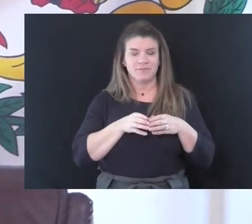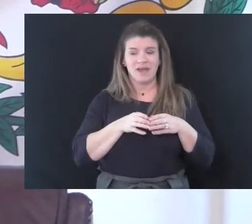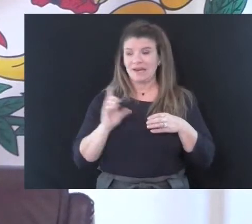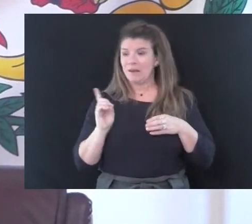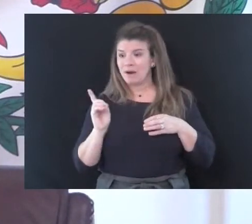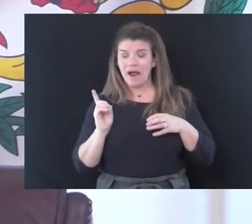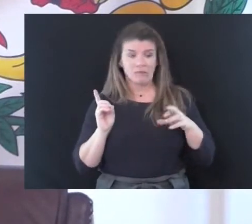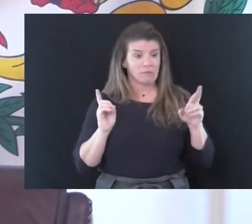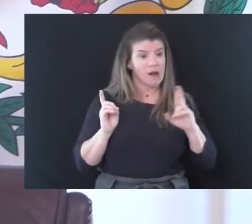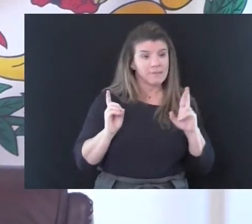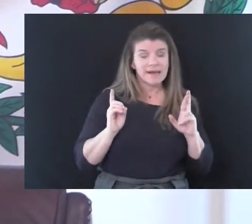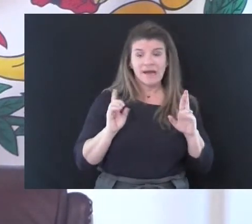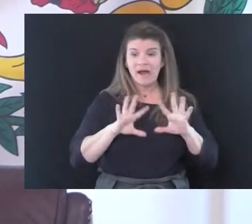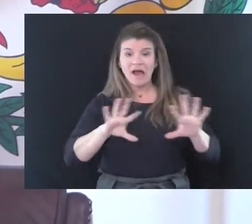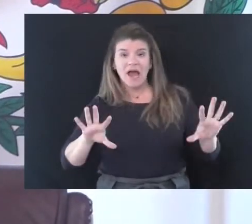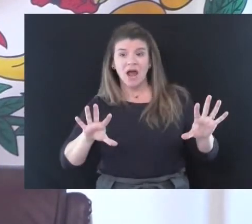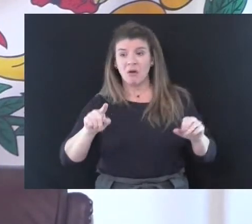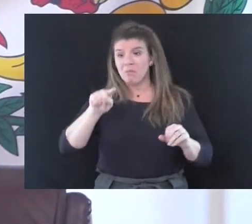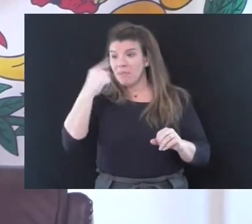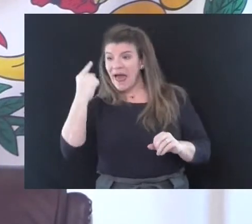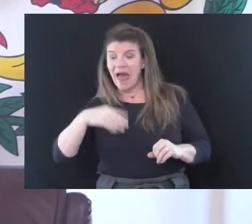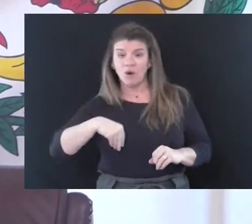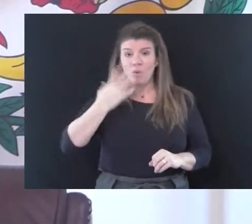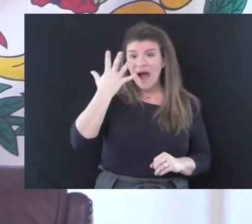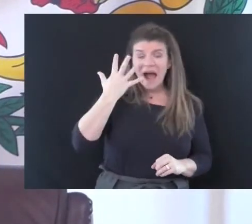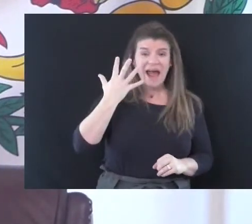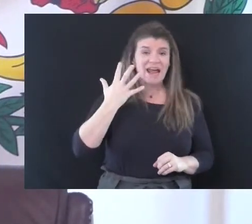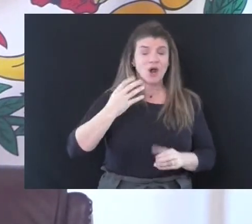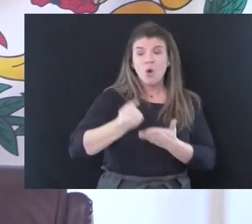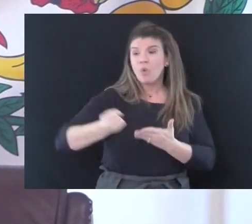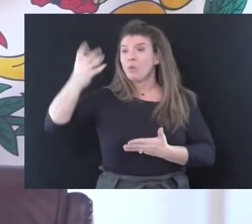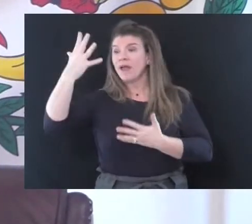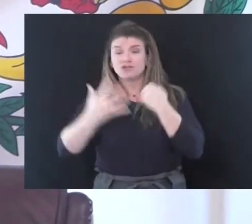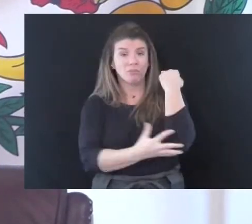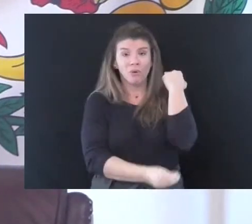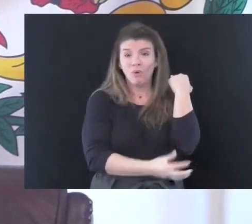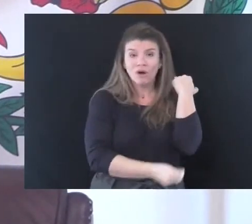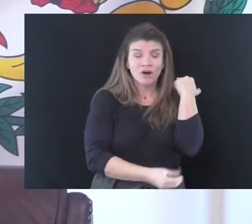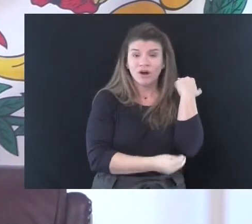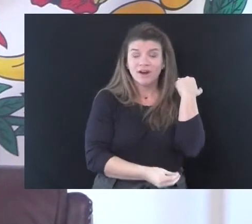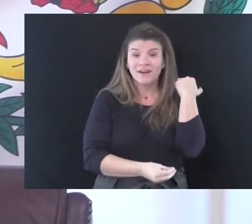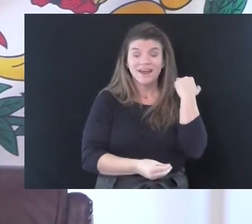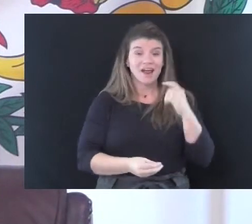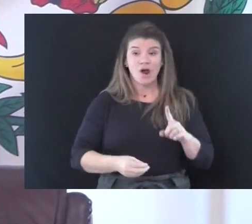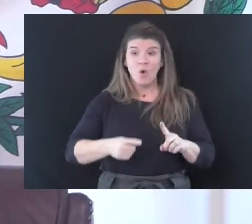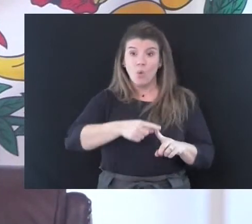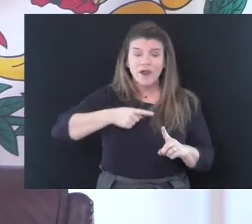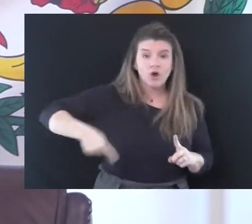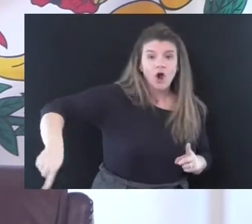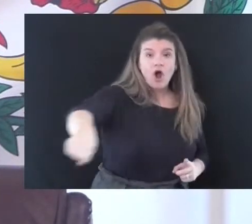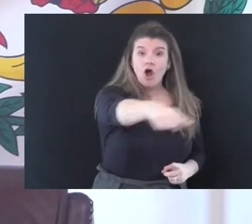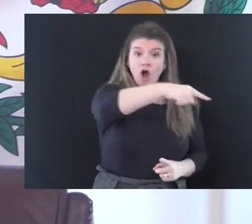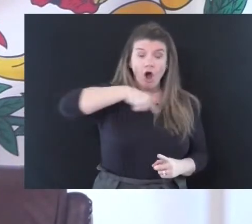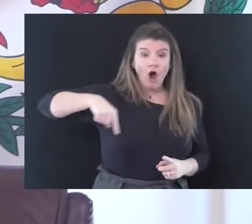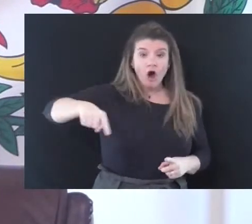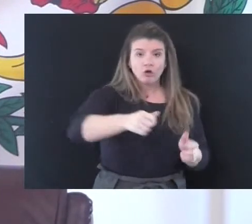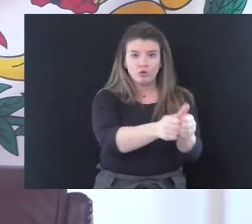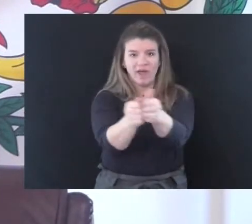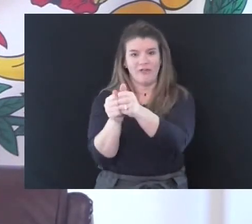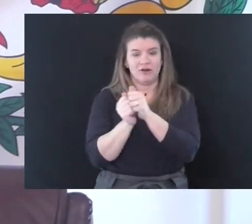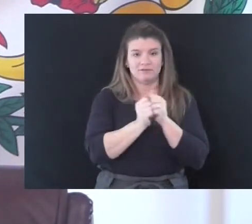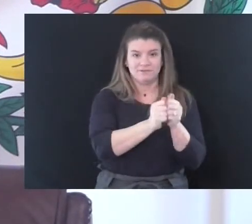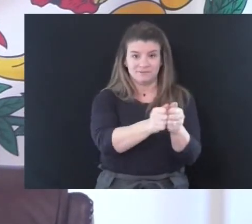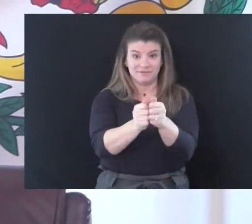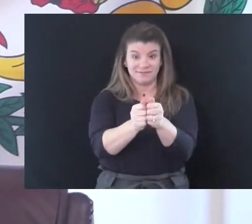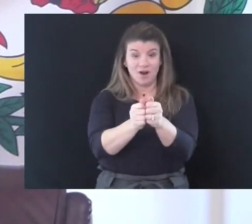Republicans or Democrats, or we're not black or white or rich or poor. We're all in this together.